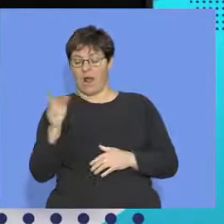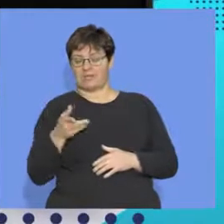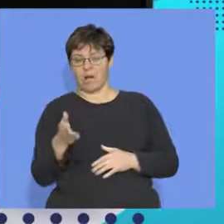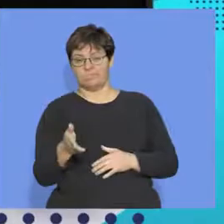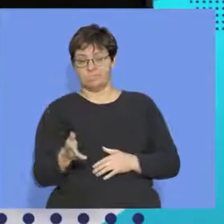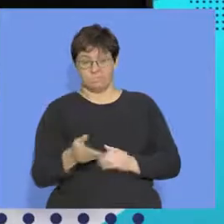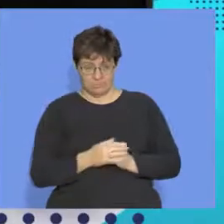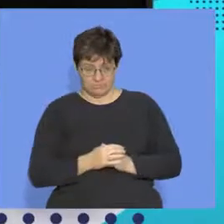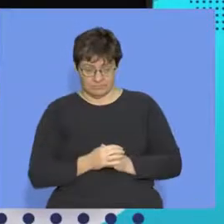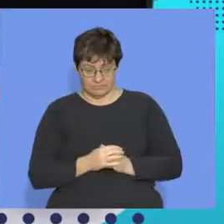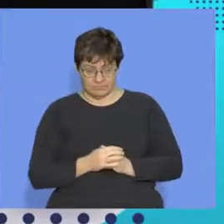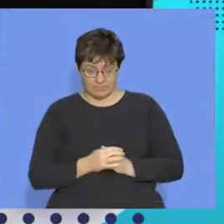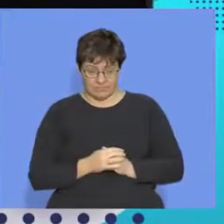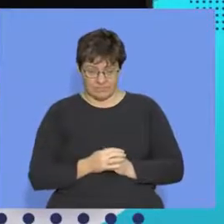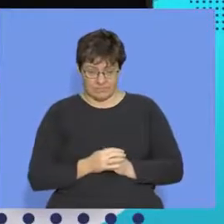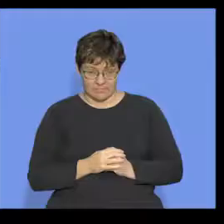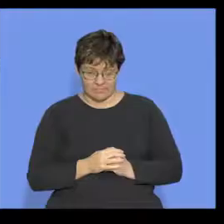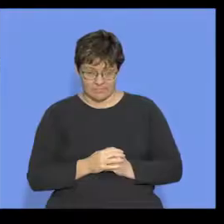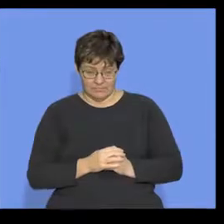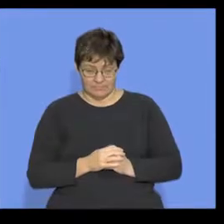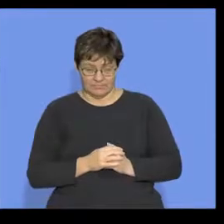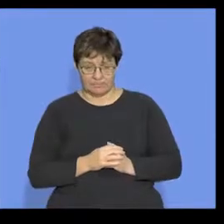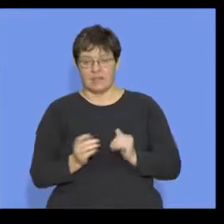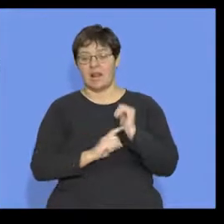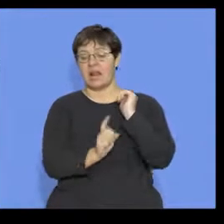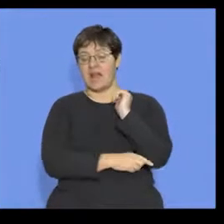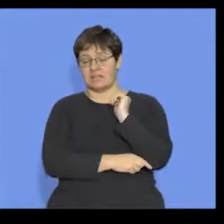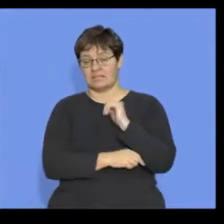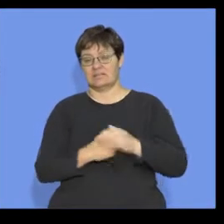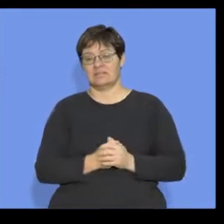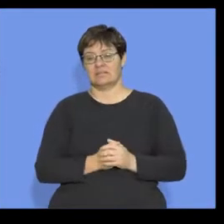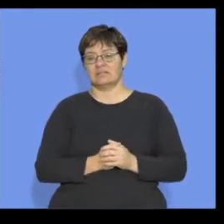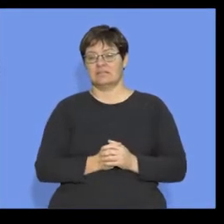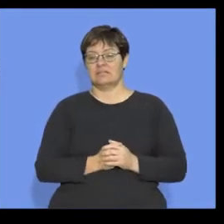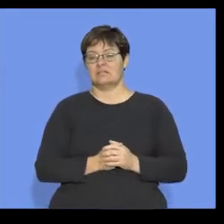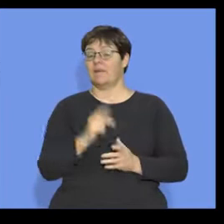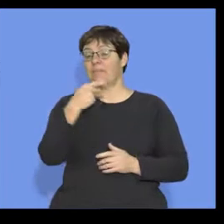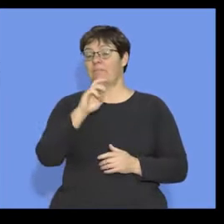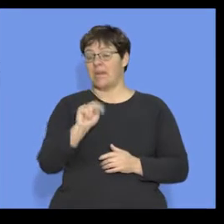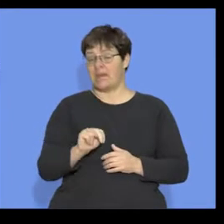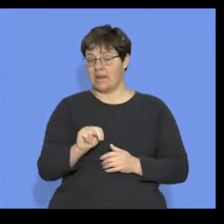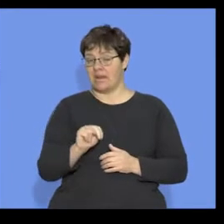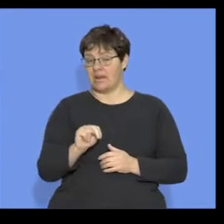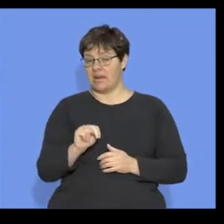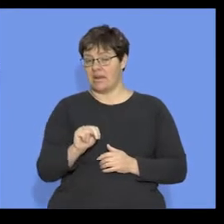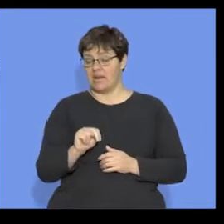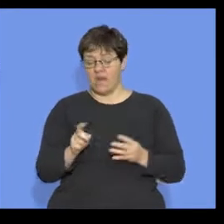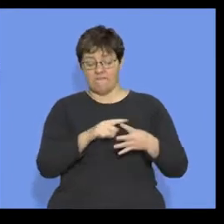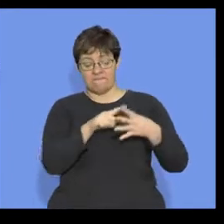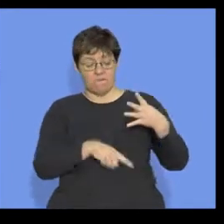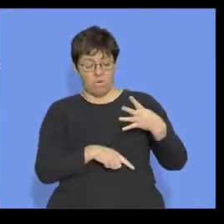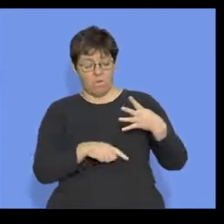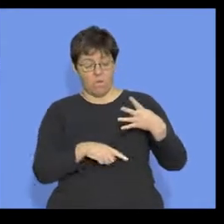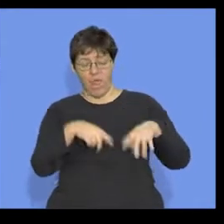Okay, interesting question. Then our last question, if a pin is made by selecting 4 digits